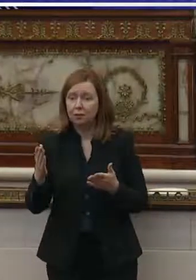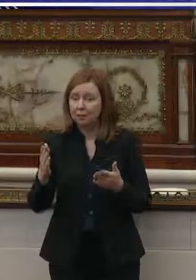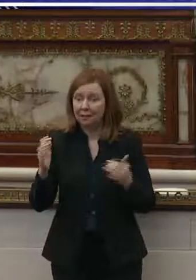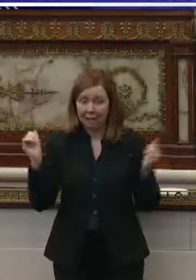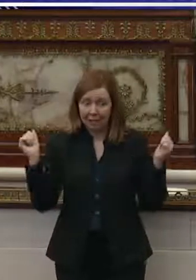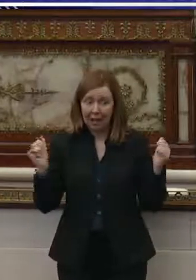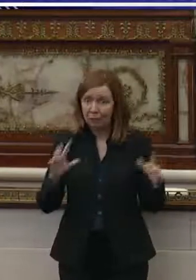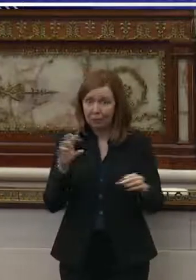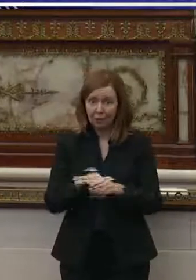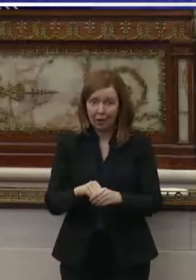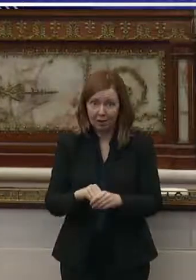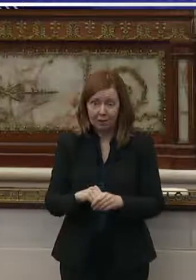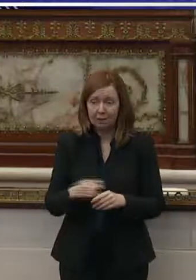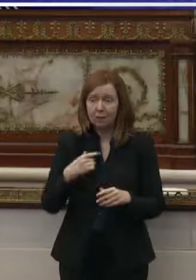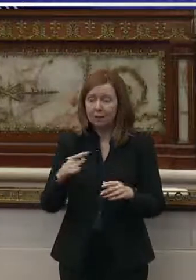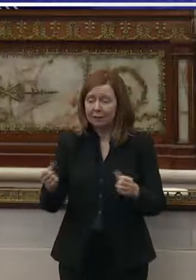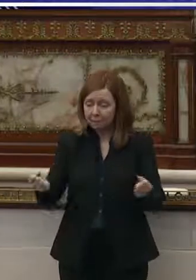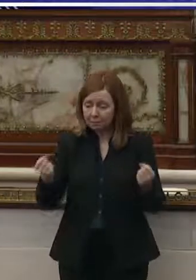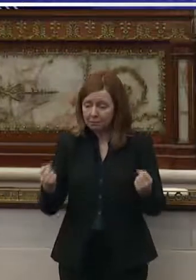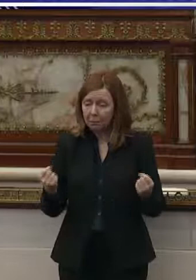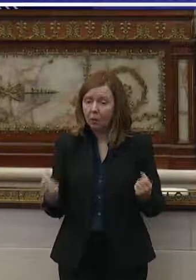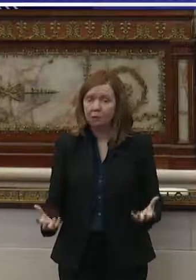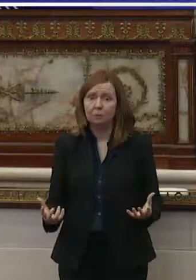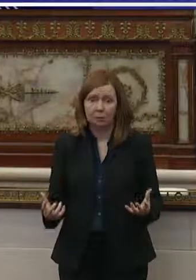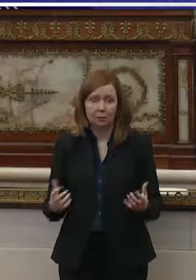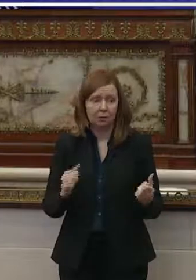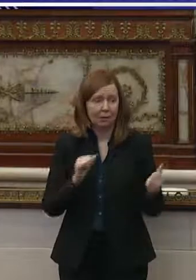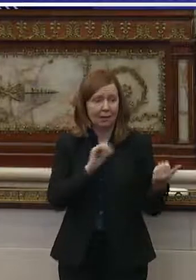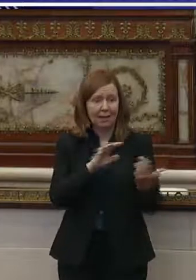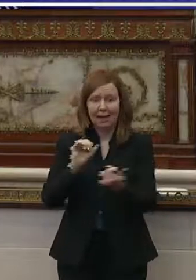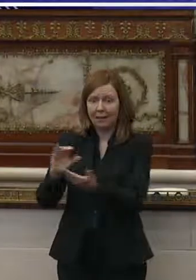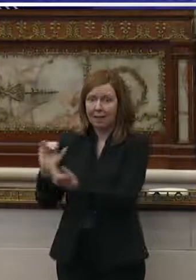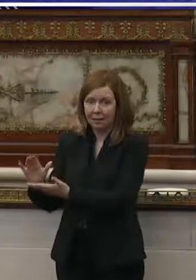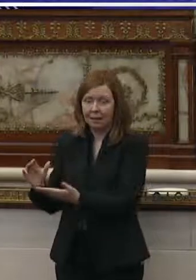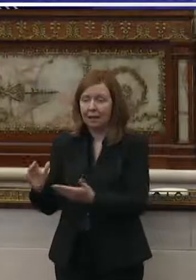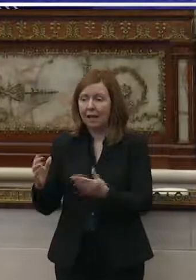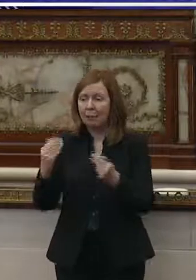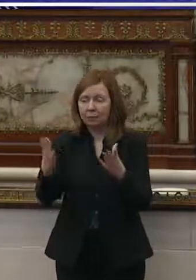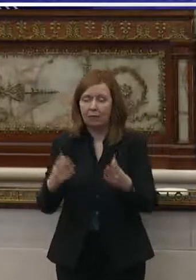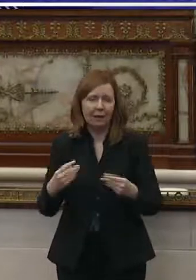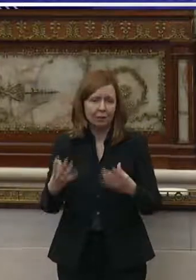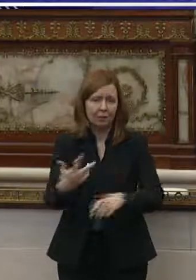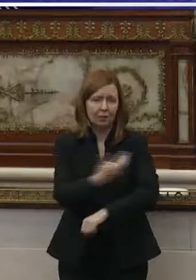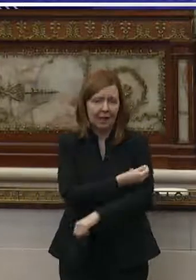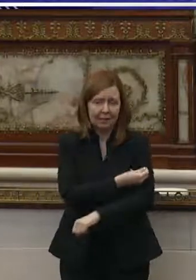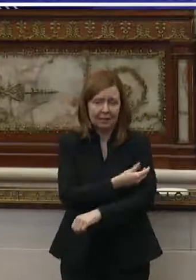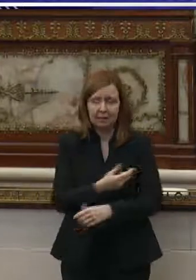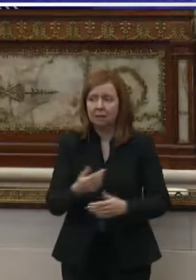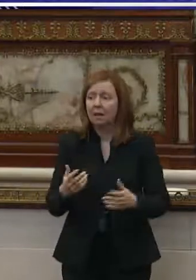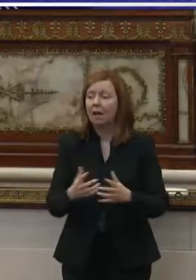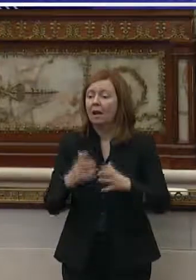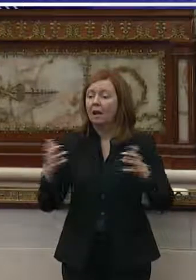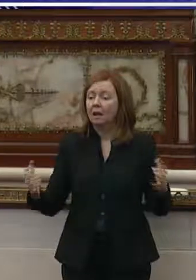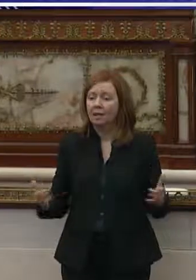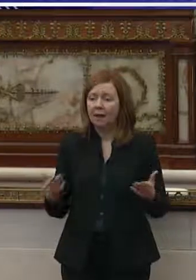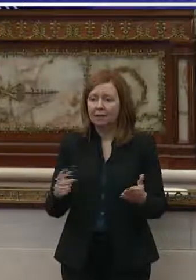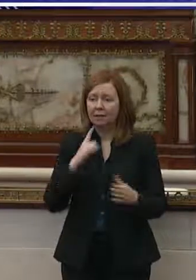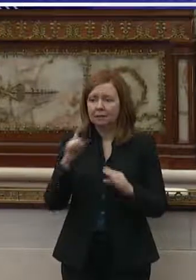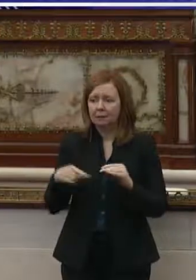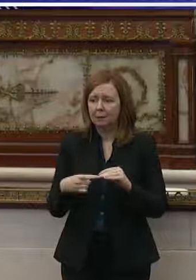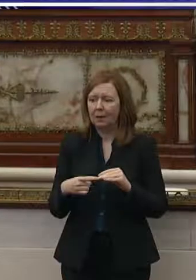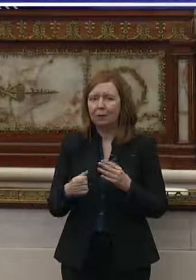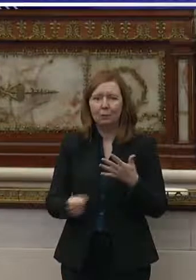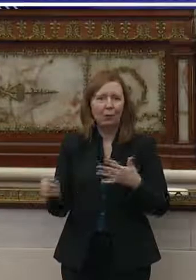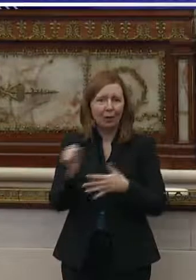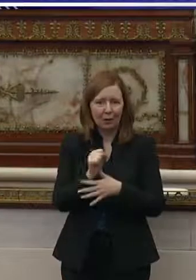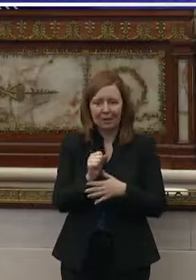deck approach. We're going to need a multitude of avenues and providers to be able to deliver the vaccine. A lot of this is about